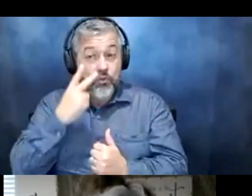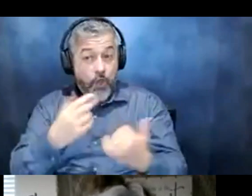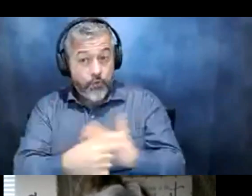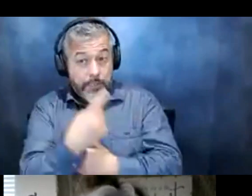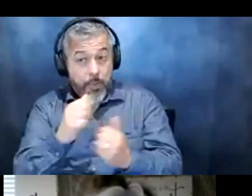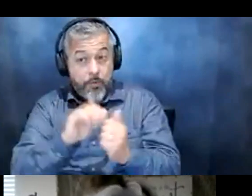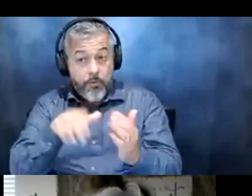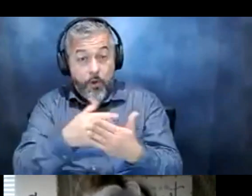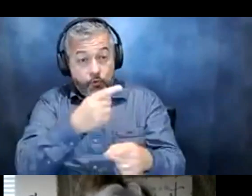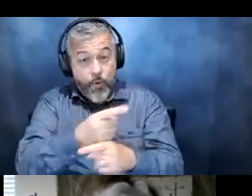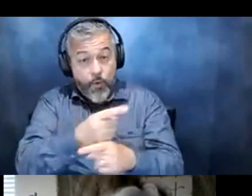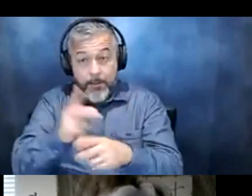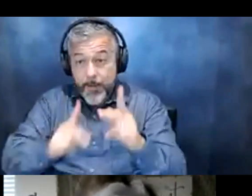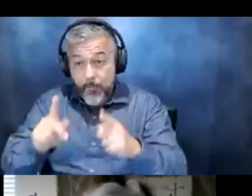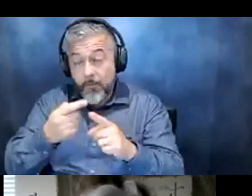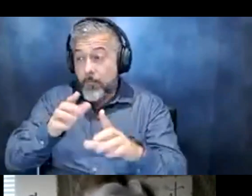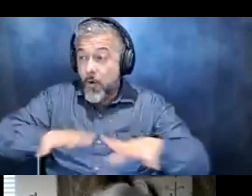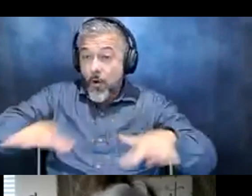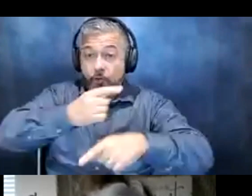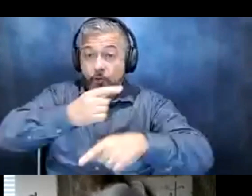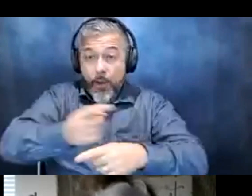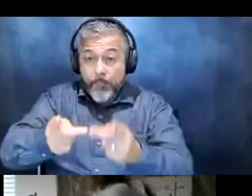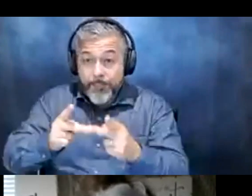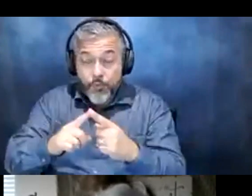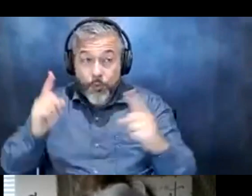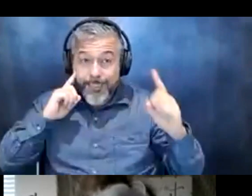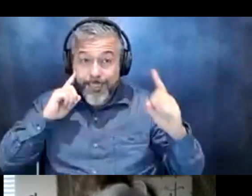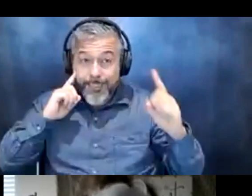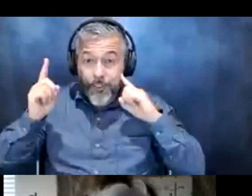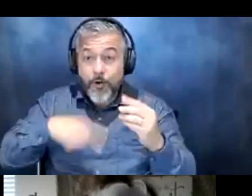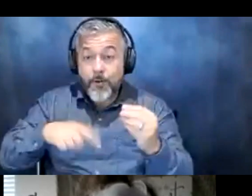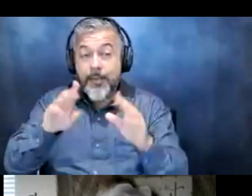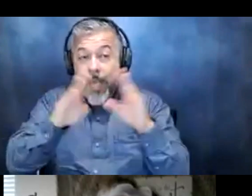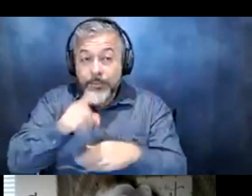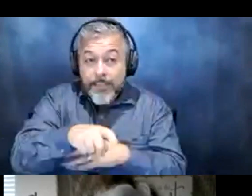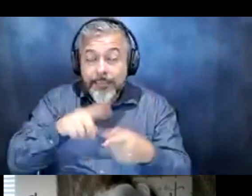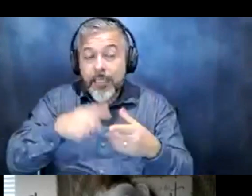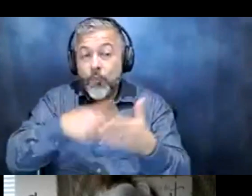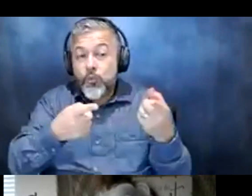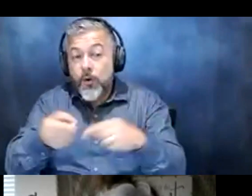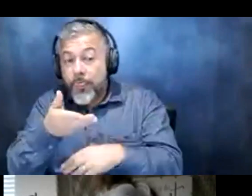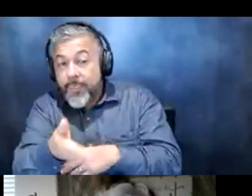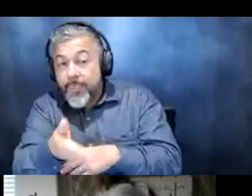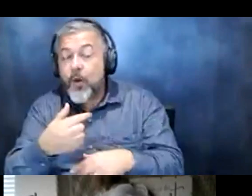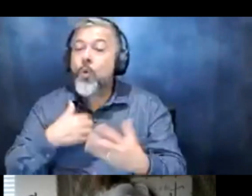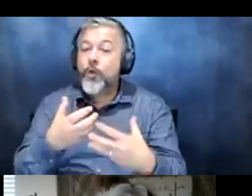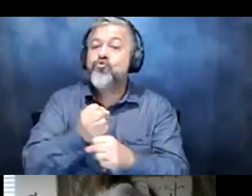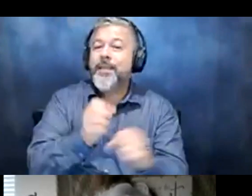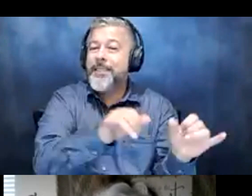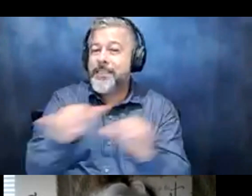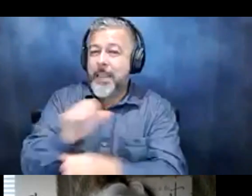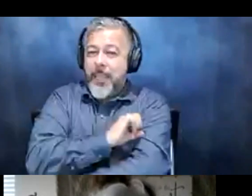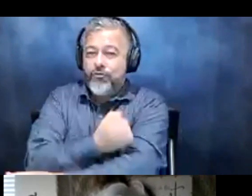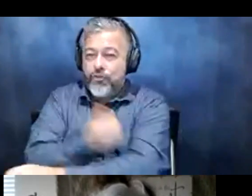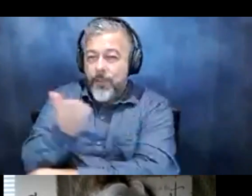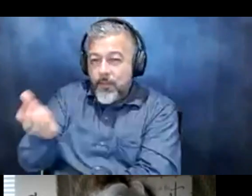the right people from all the right places to present and to hear about the housing needs and the lay of the land there, we want to create that same thing for